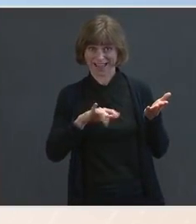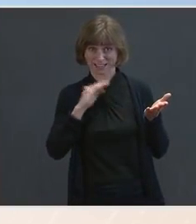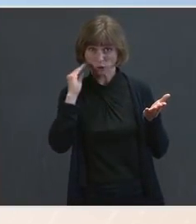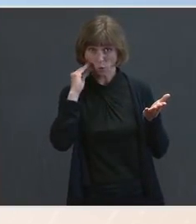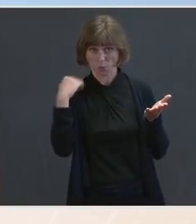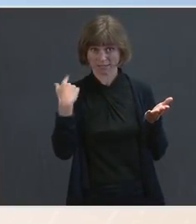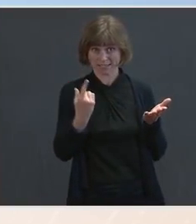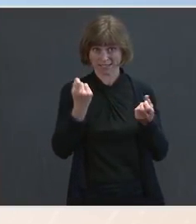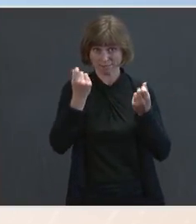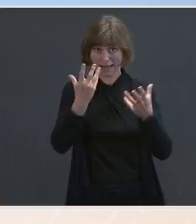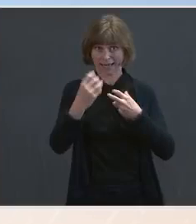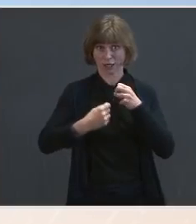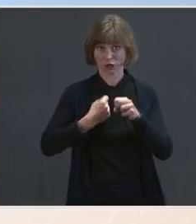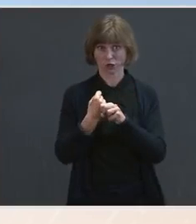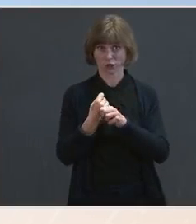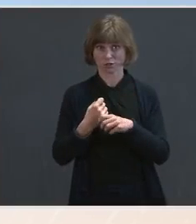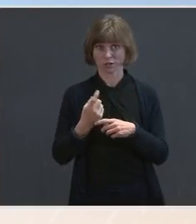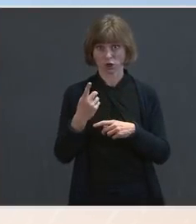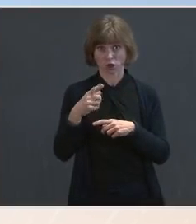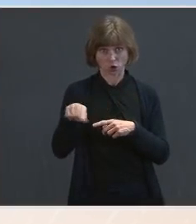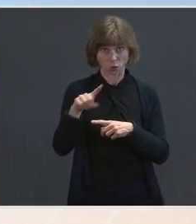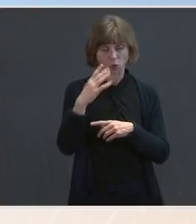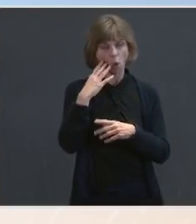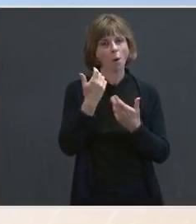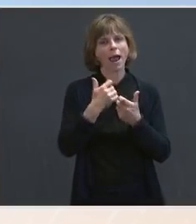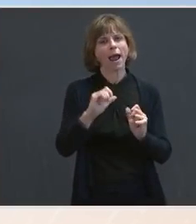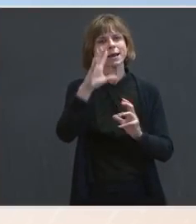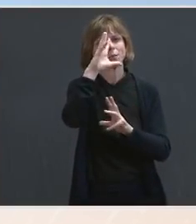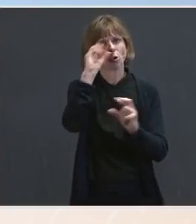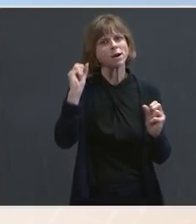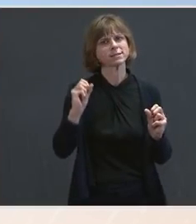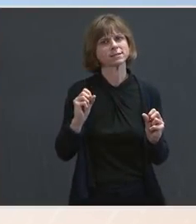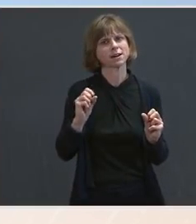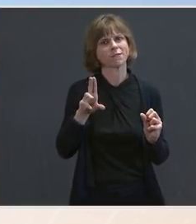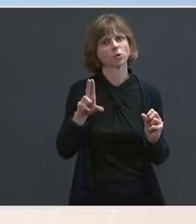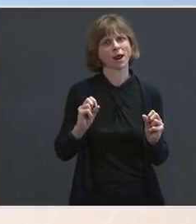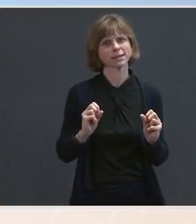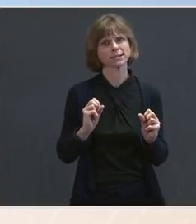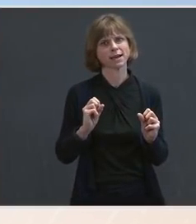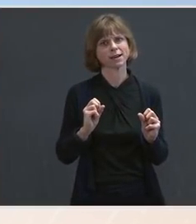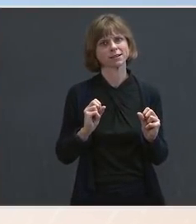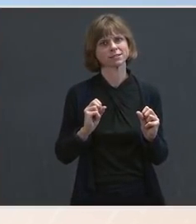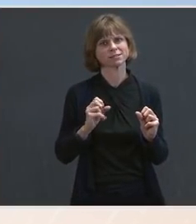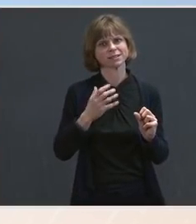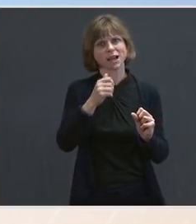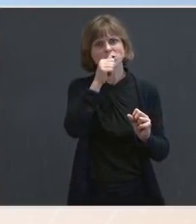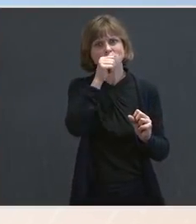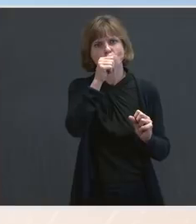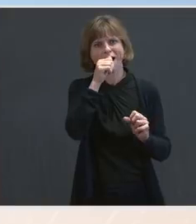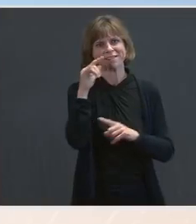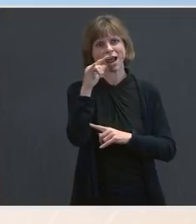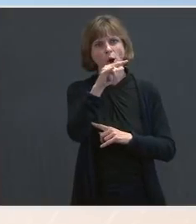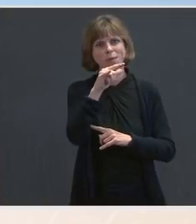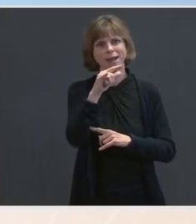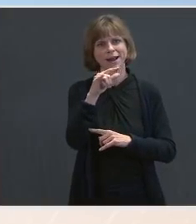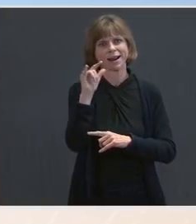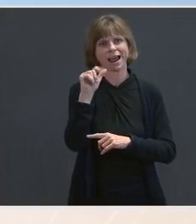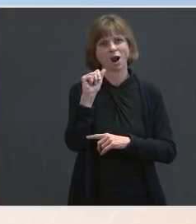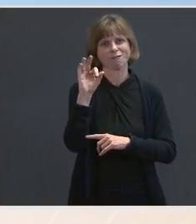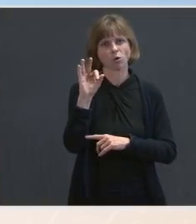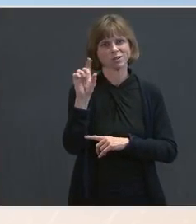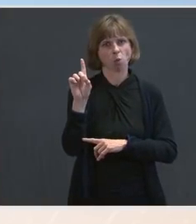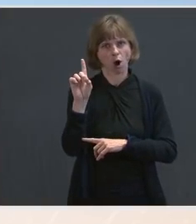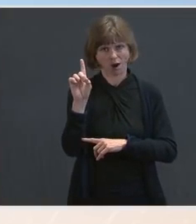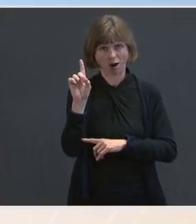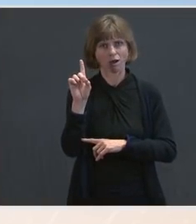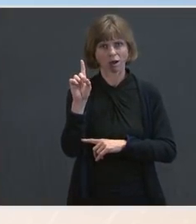years. And as you know, as any president of the United States does, he takes a private airplane called Air Force One to travel there. That is,